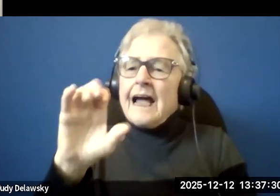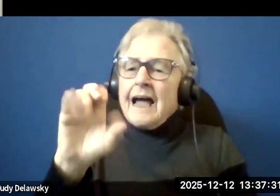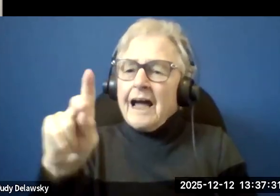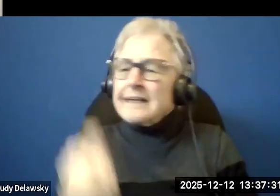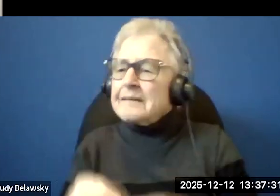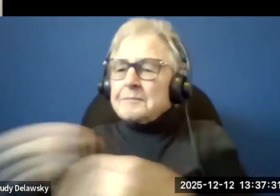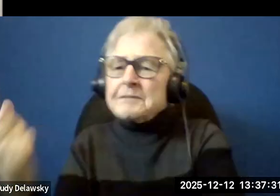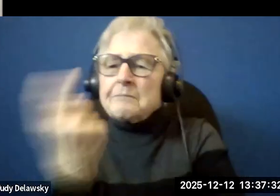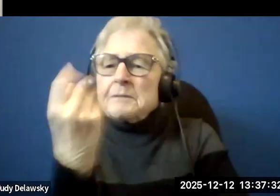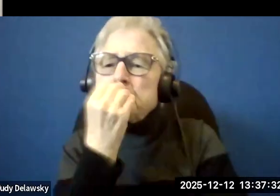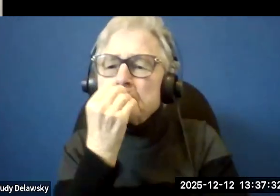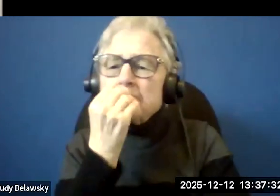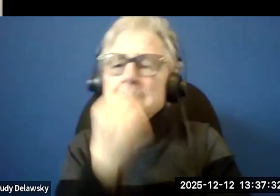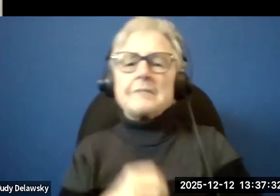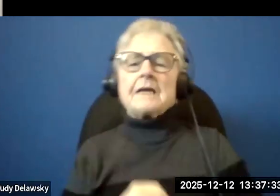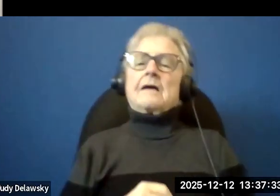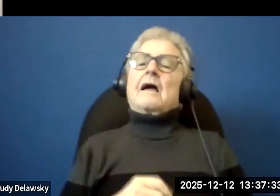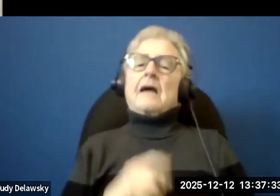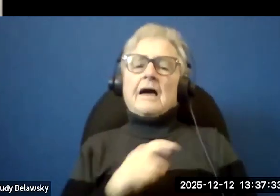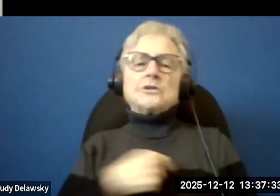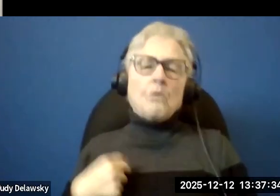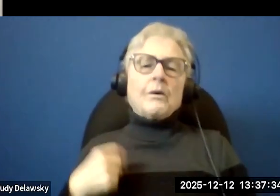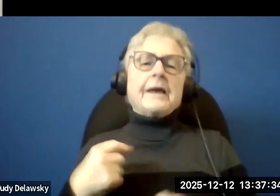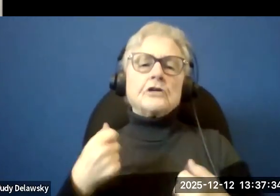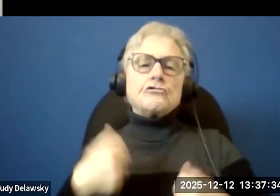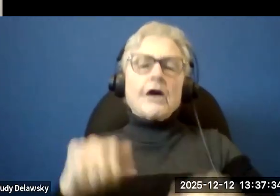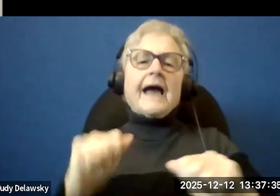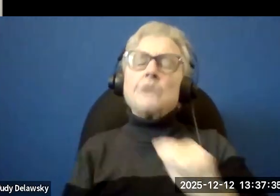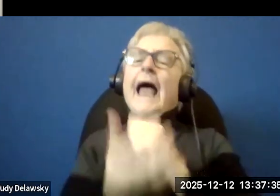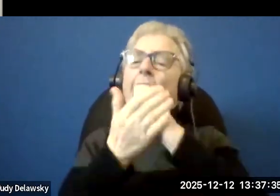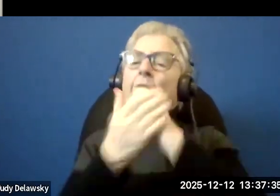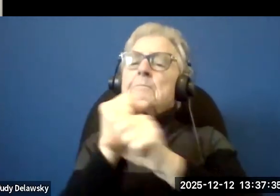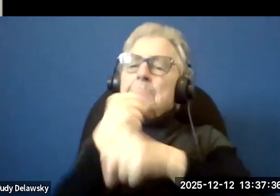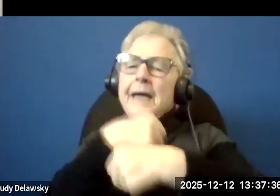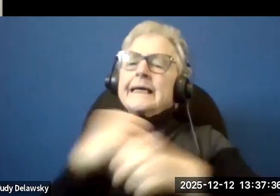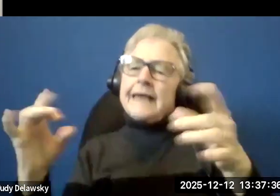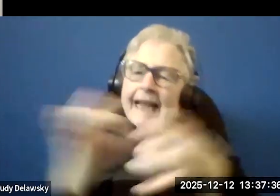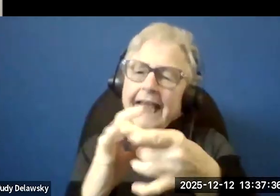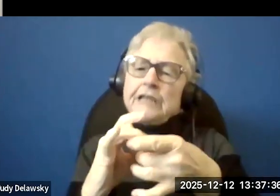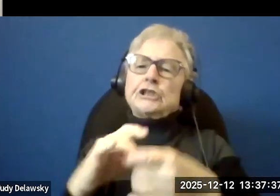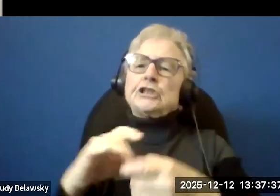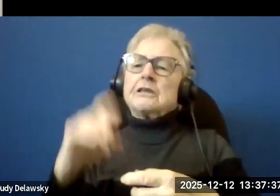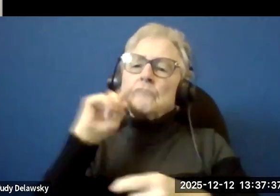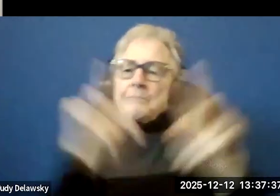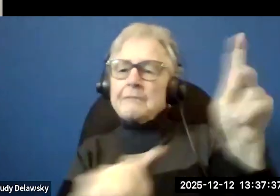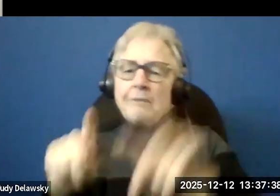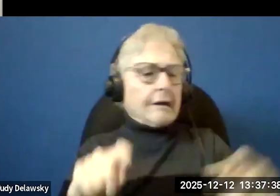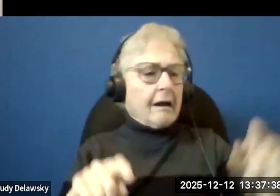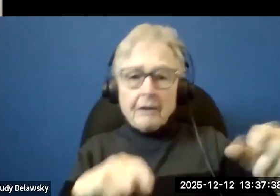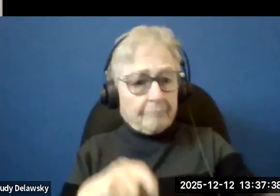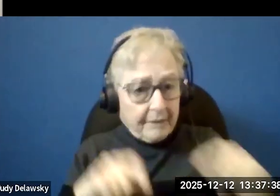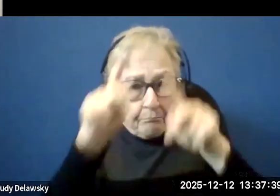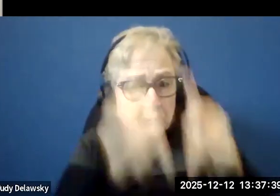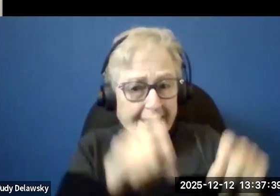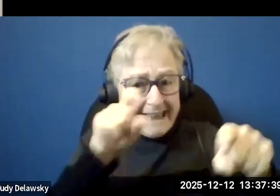experiencing, again, to make those connections for people to other organizations as well, if that's needed. And then lastly, I'll just shout